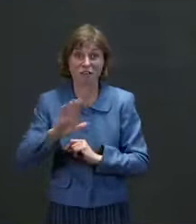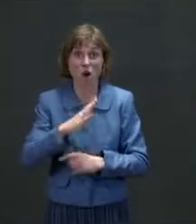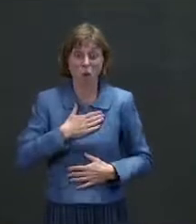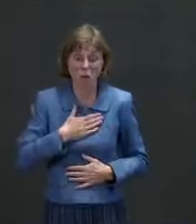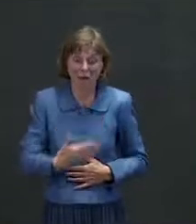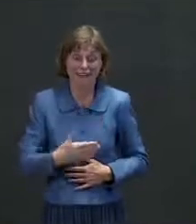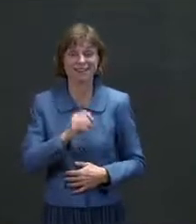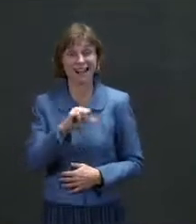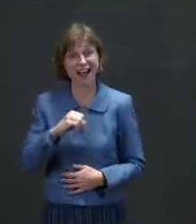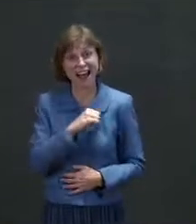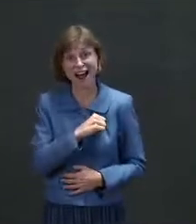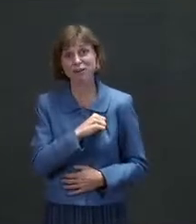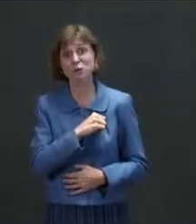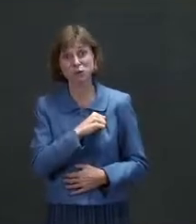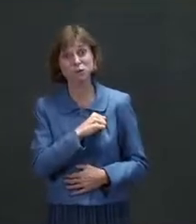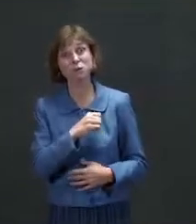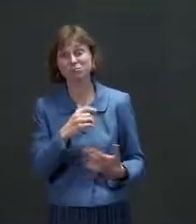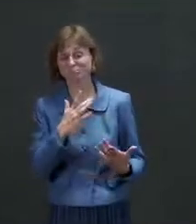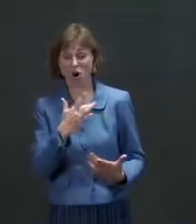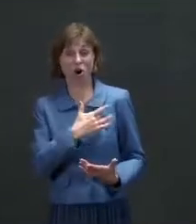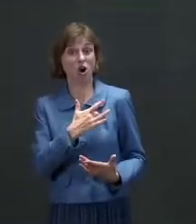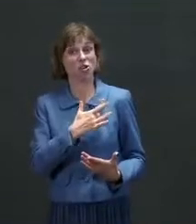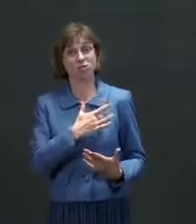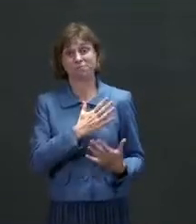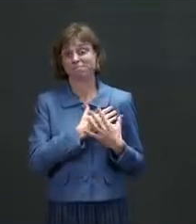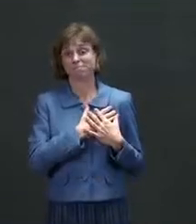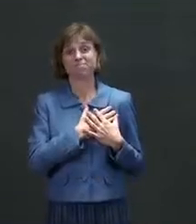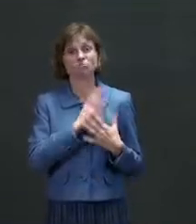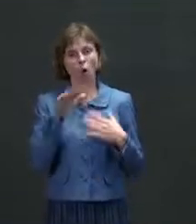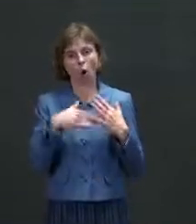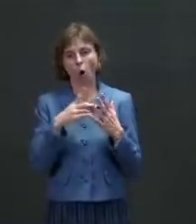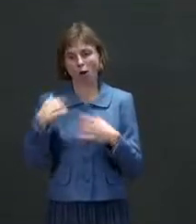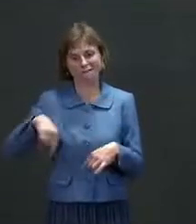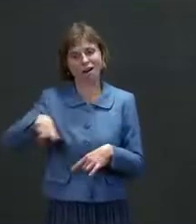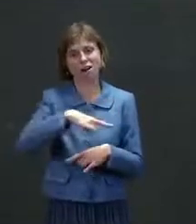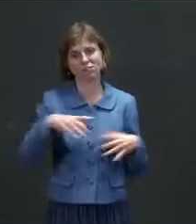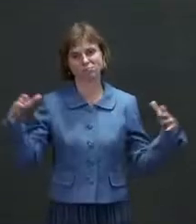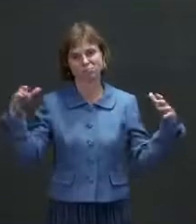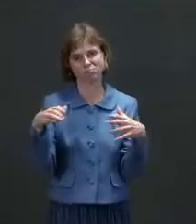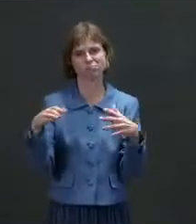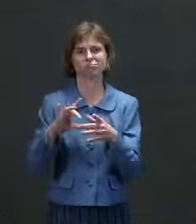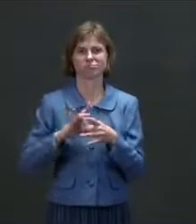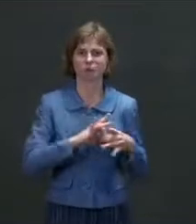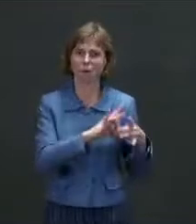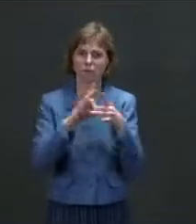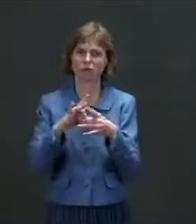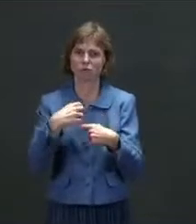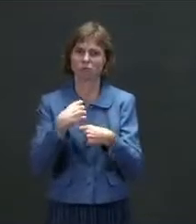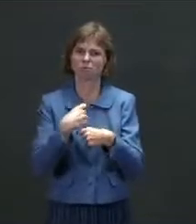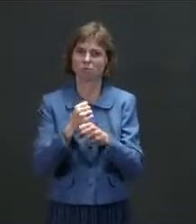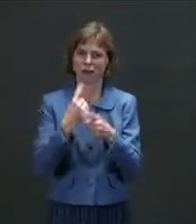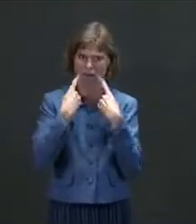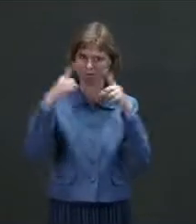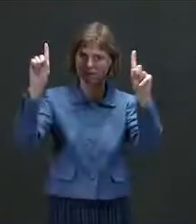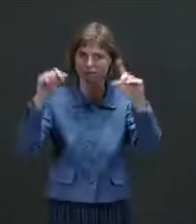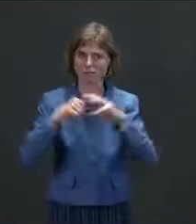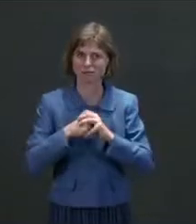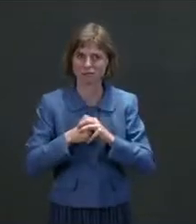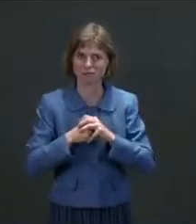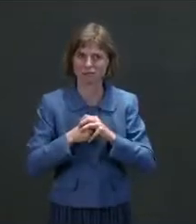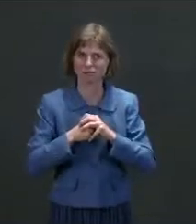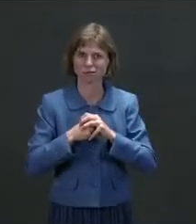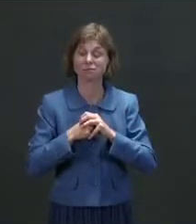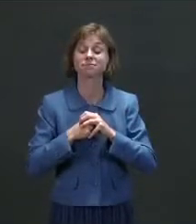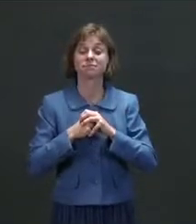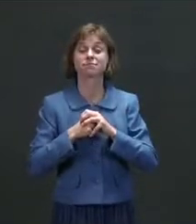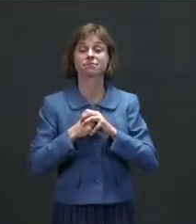heart condition that we have all come together in order to make this happen. So with that, I also want